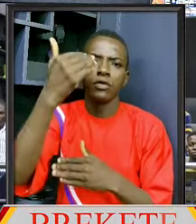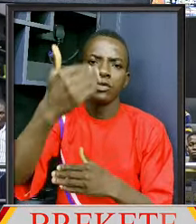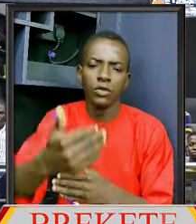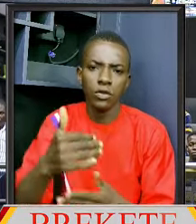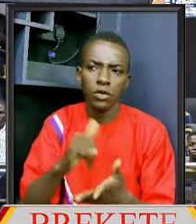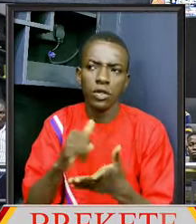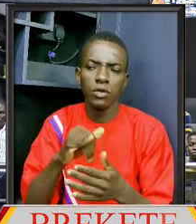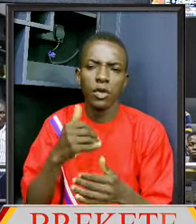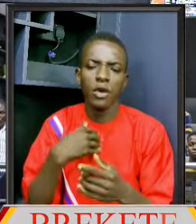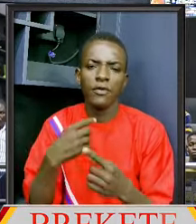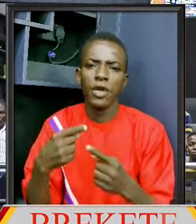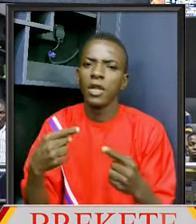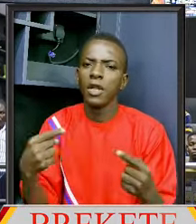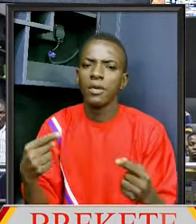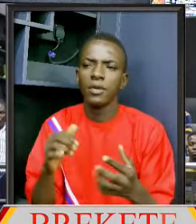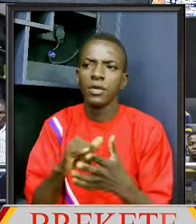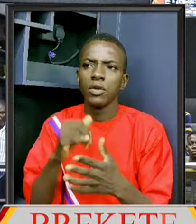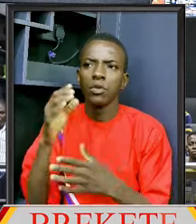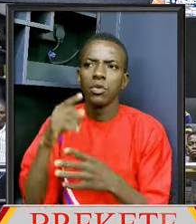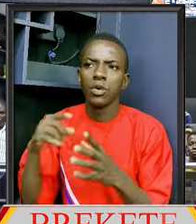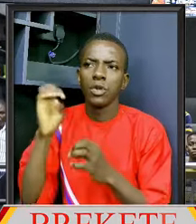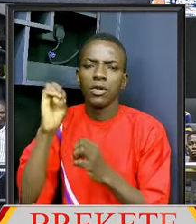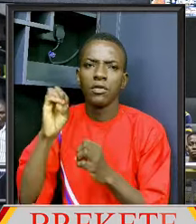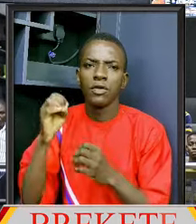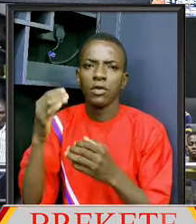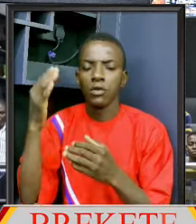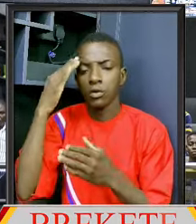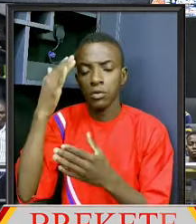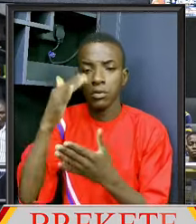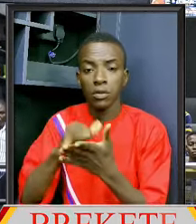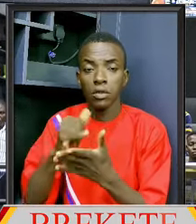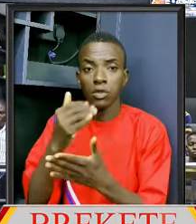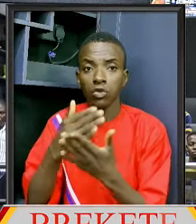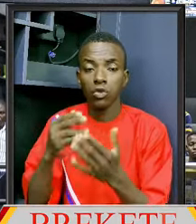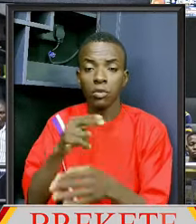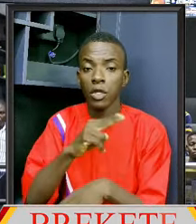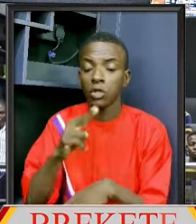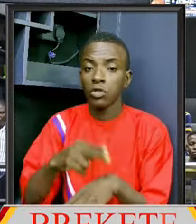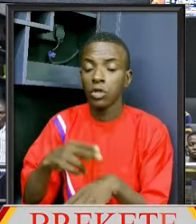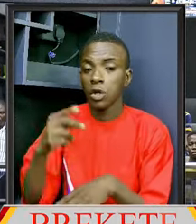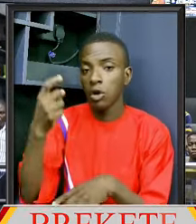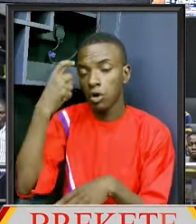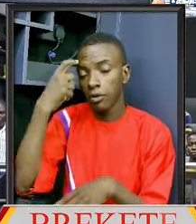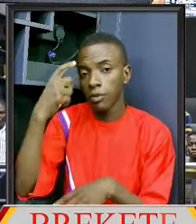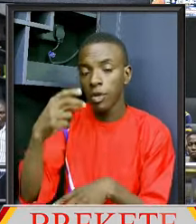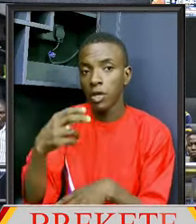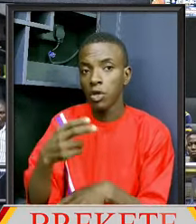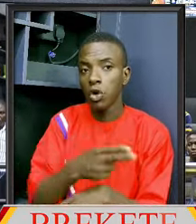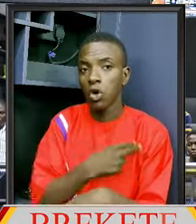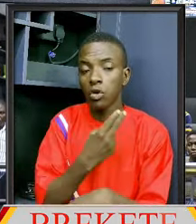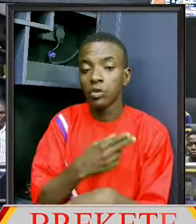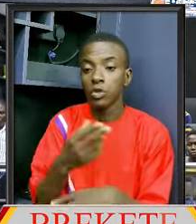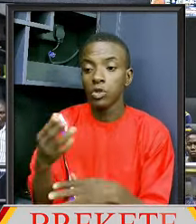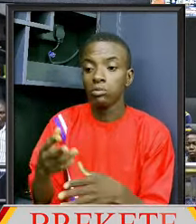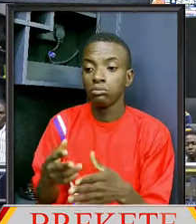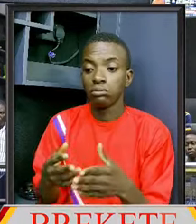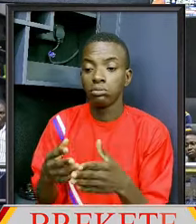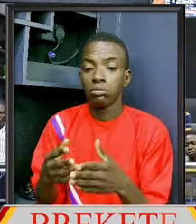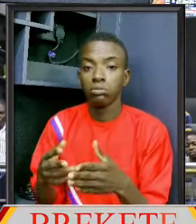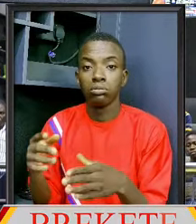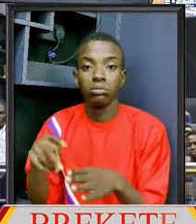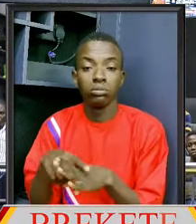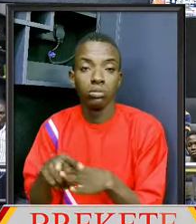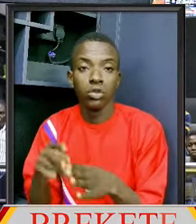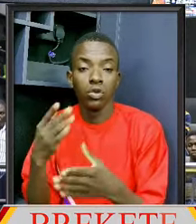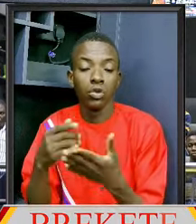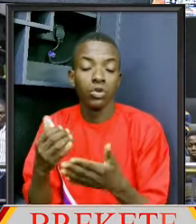because you also will have enemies. We never even knew that even some national government hospitals, they cut corners. The things where they